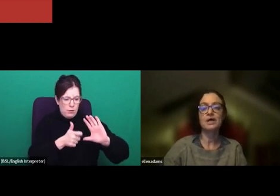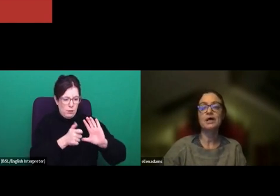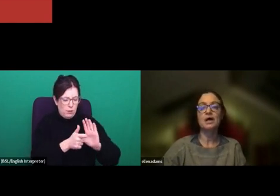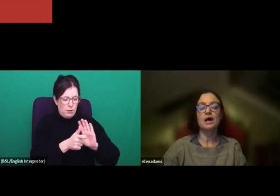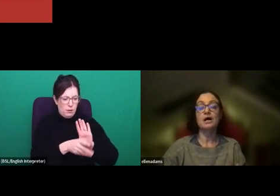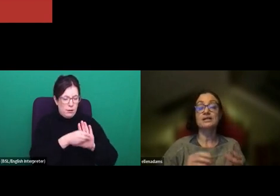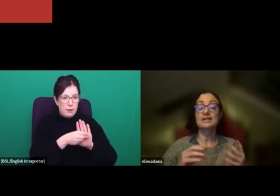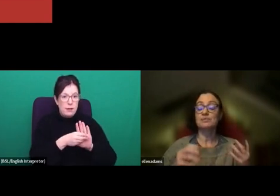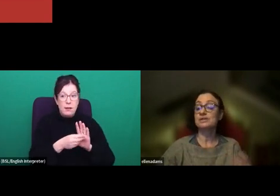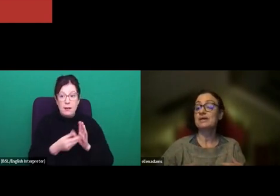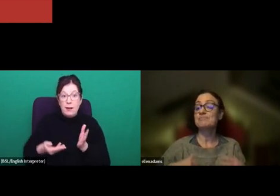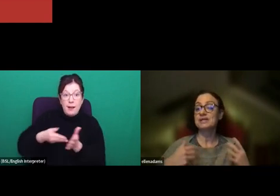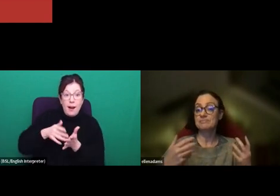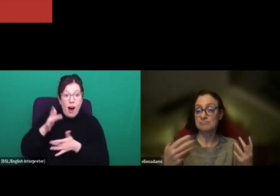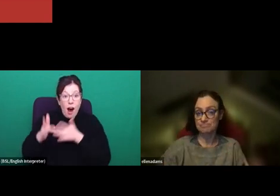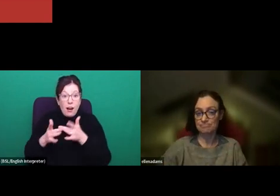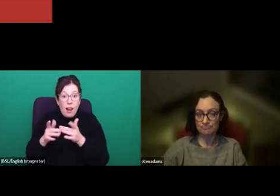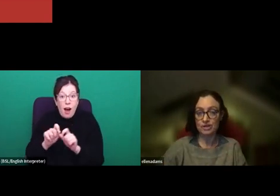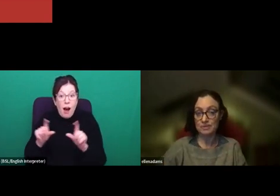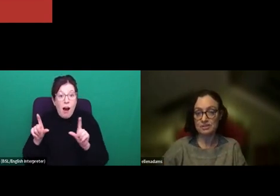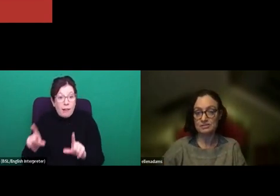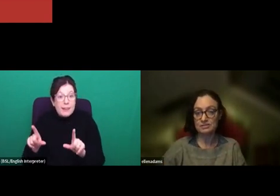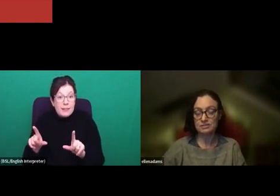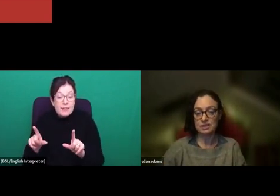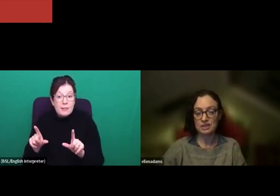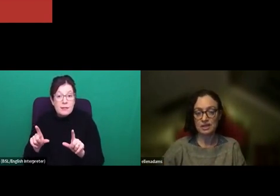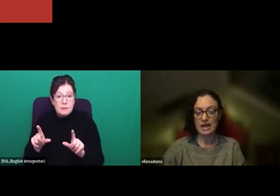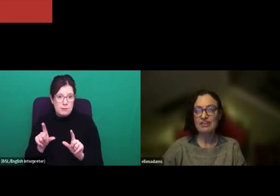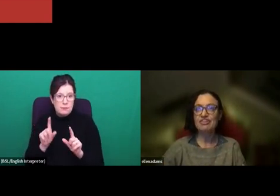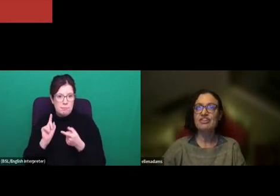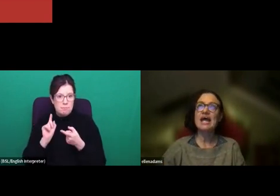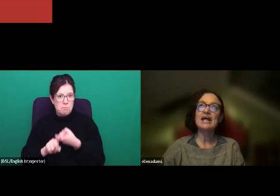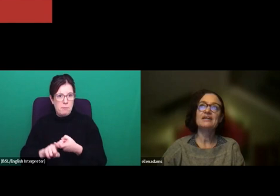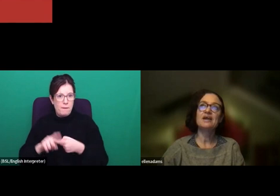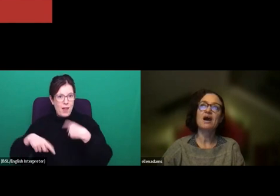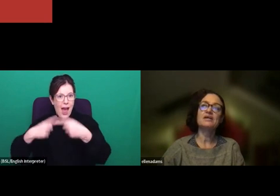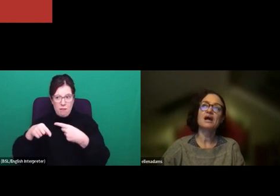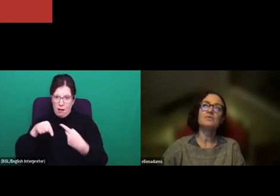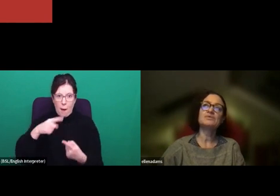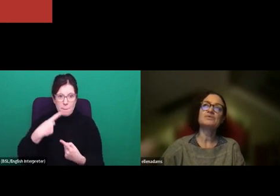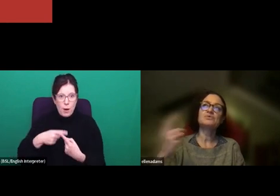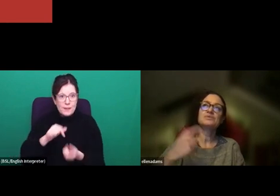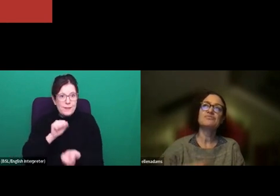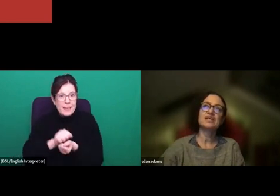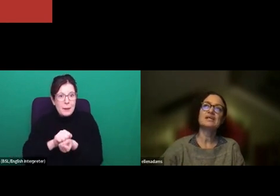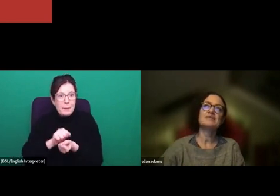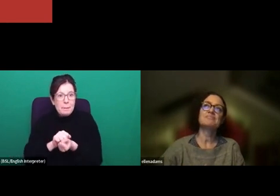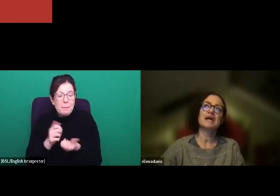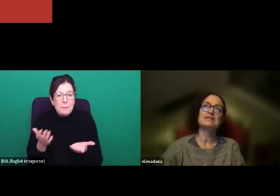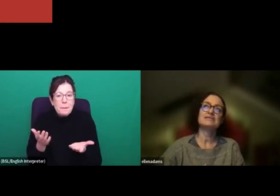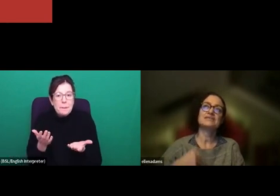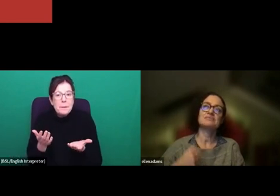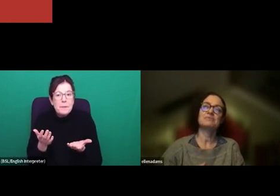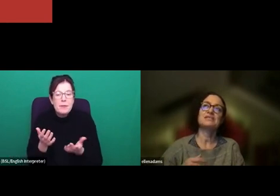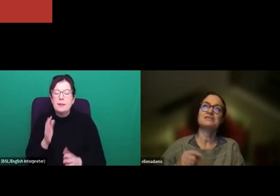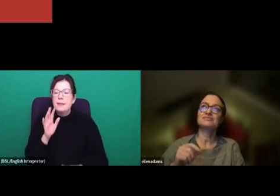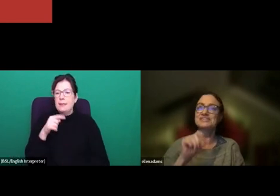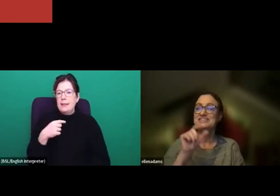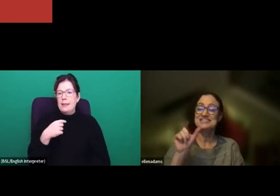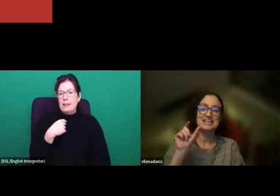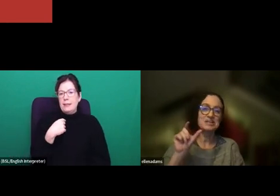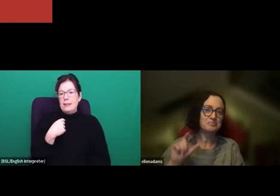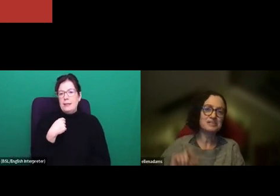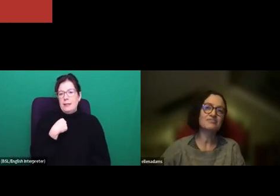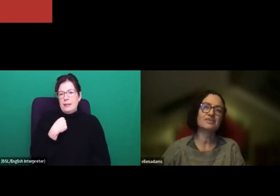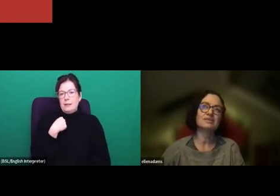online. It would then be permanent. And then I was sort of thinking back to this piece of,